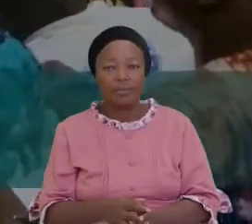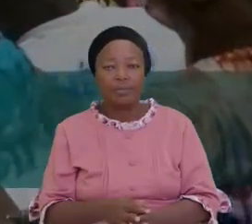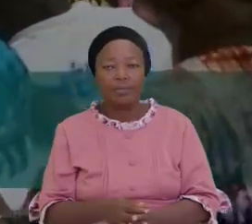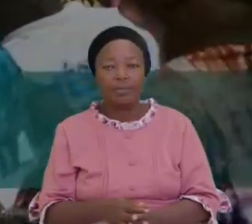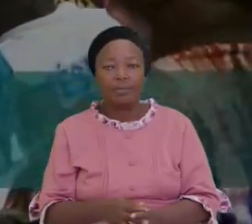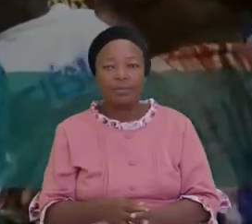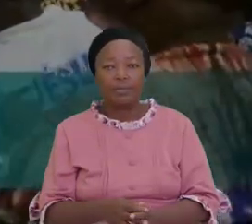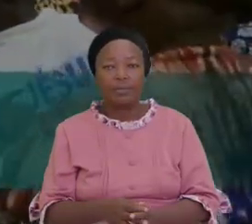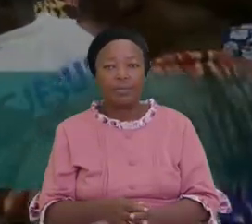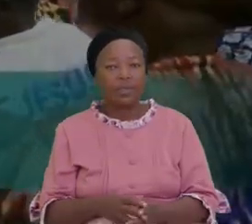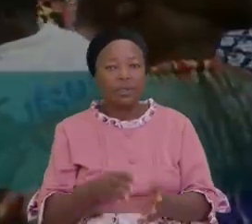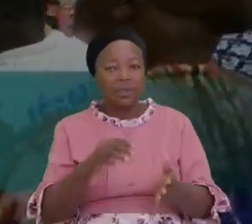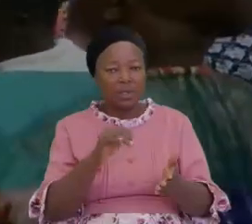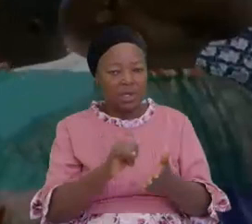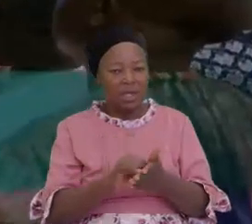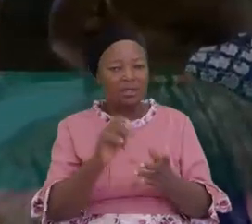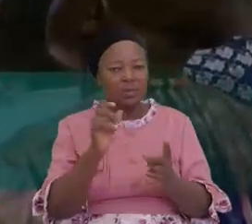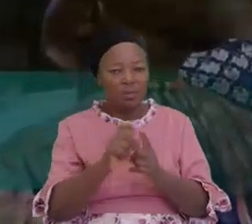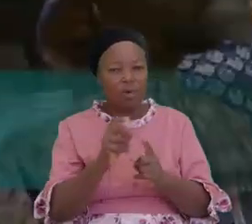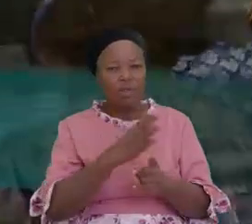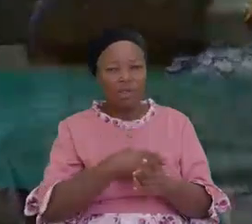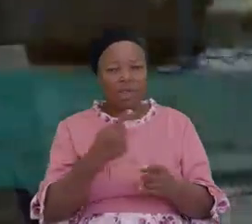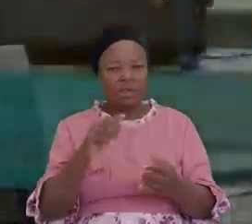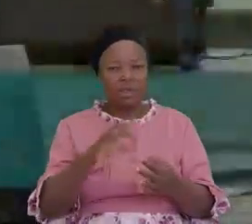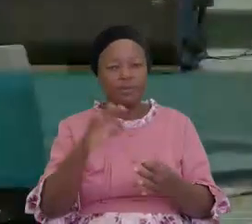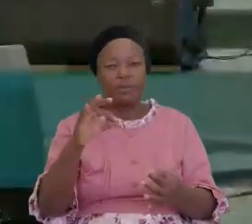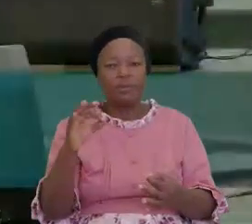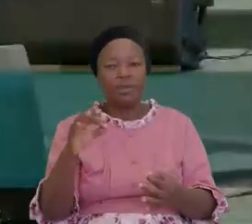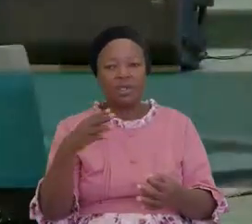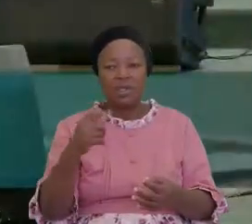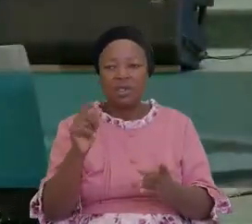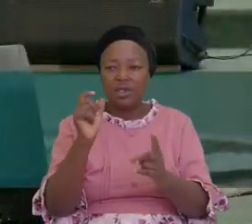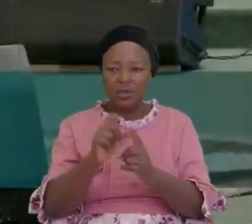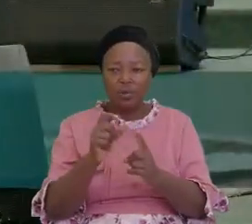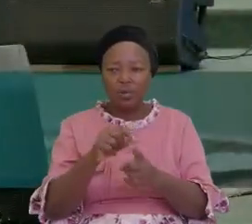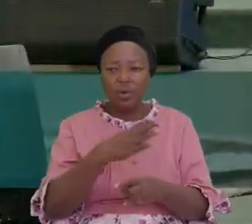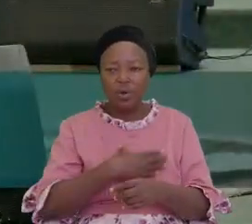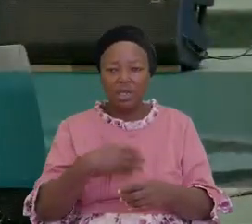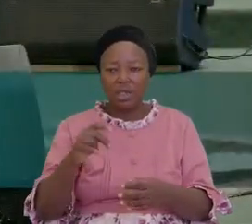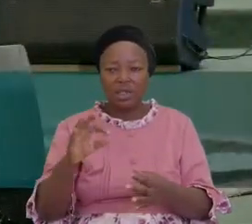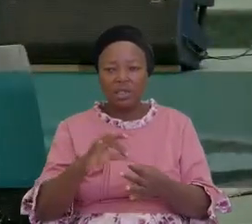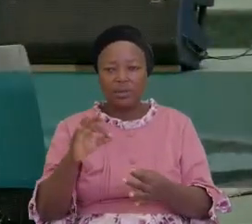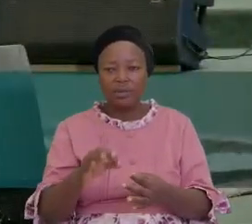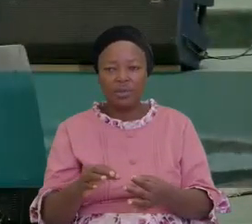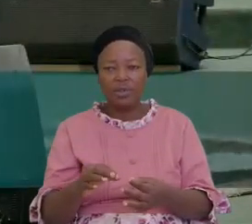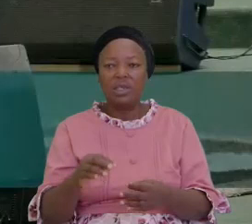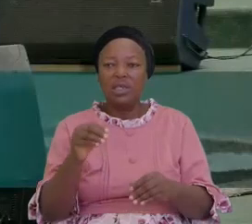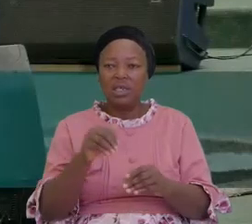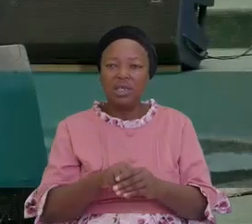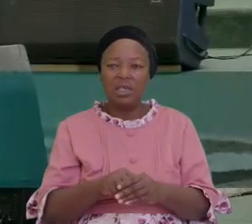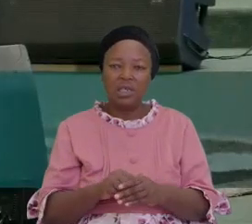The word and the Spirit. The word and the Spirit in his